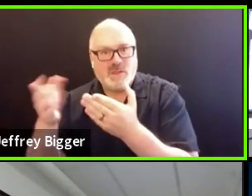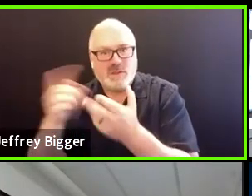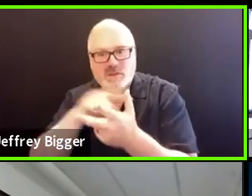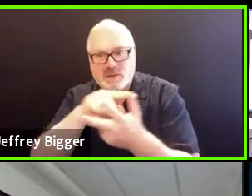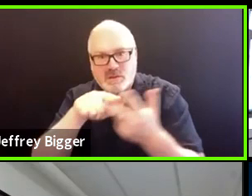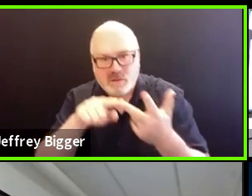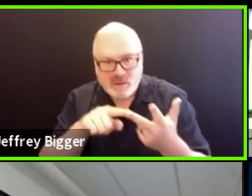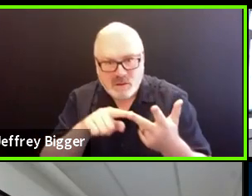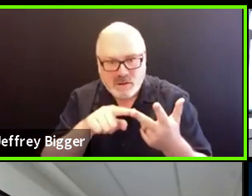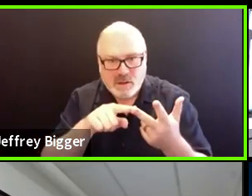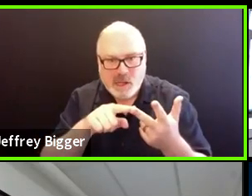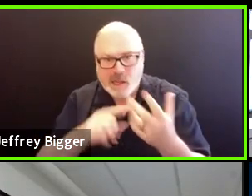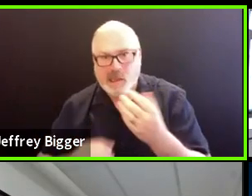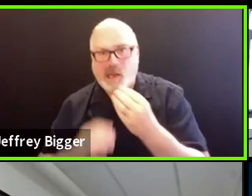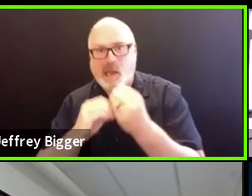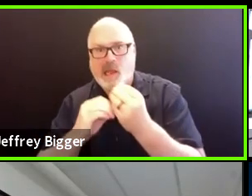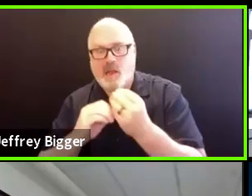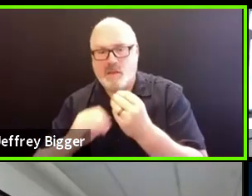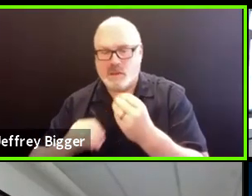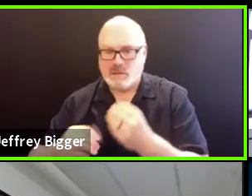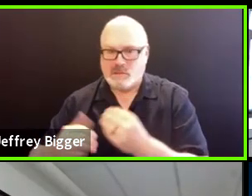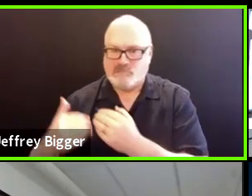up these additional